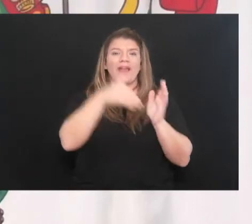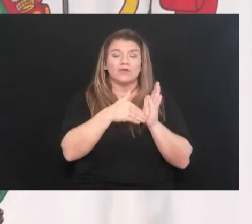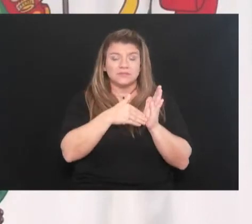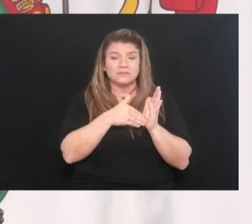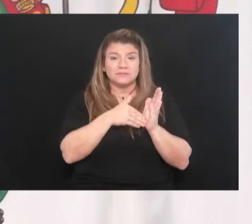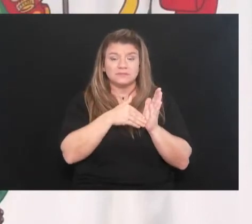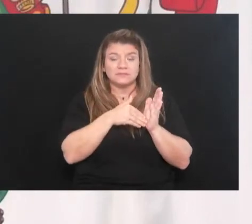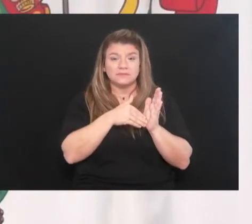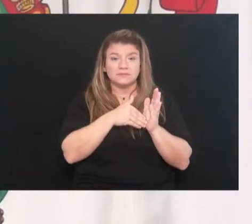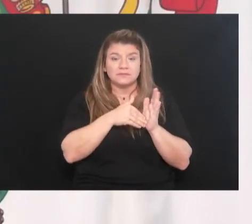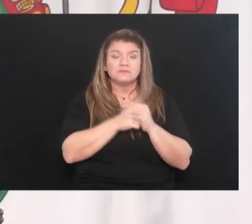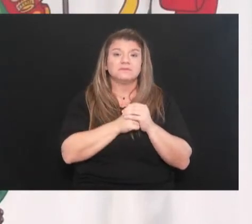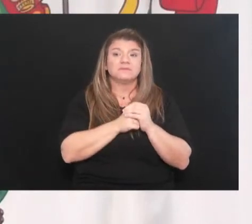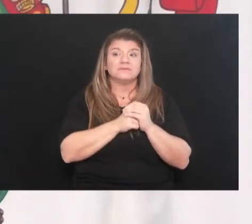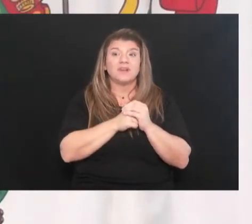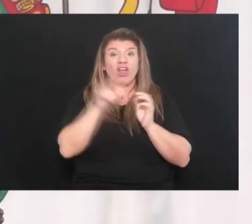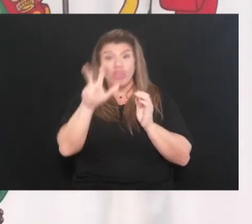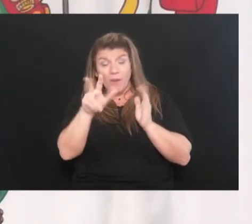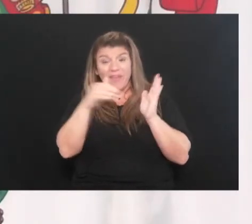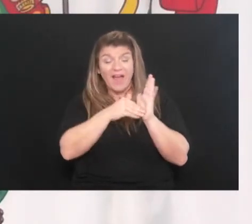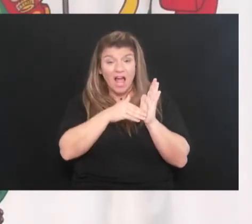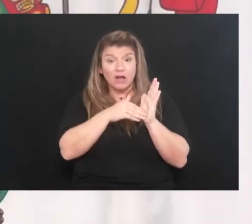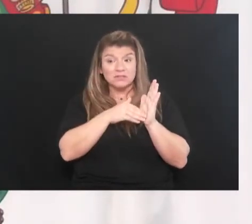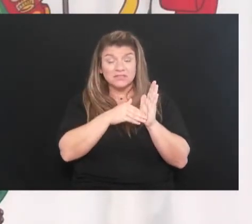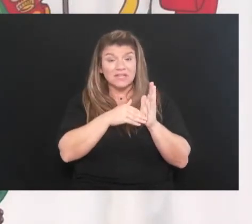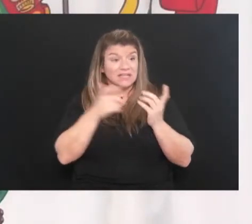You know, 3,000 is